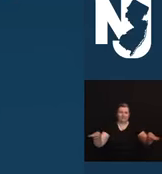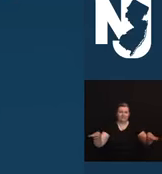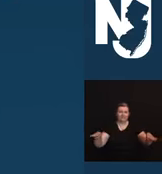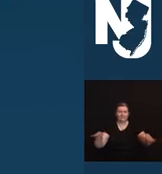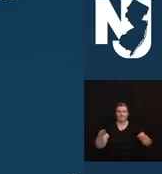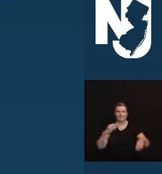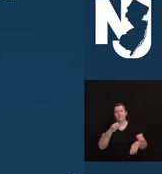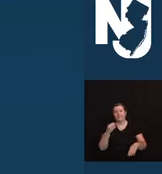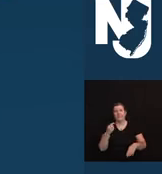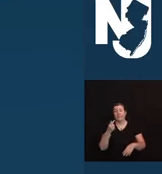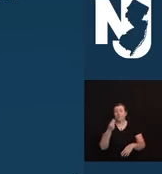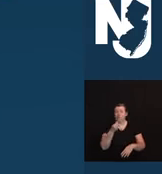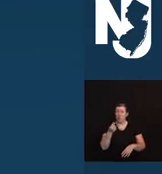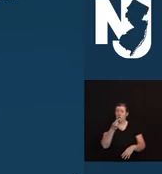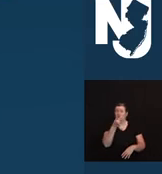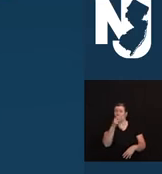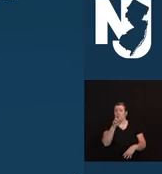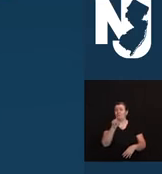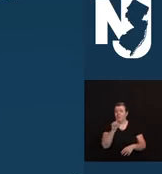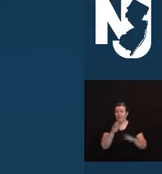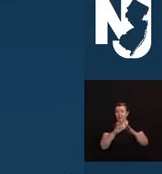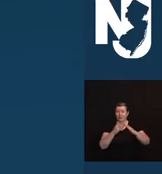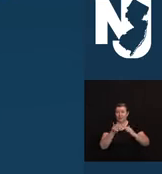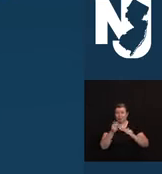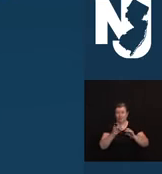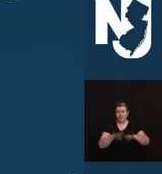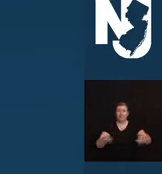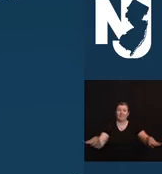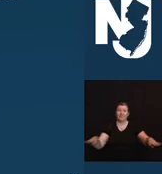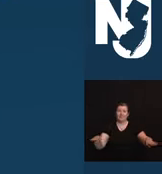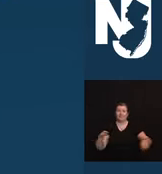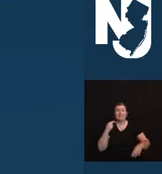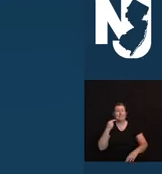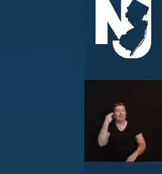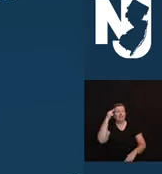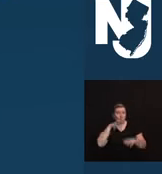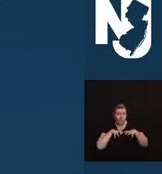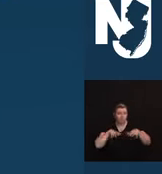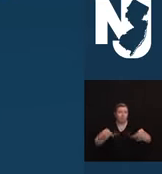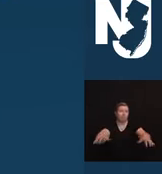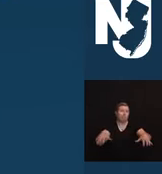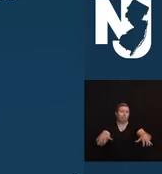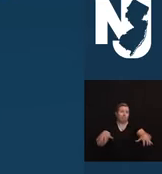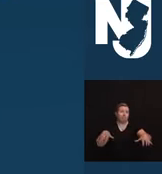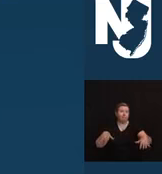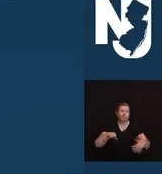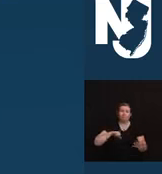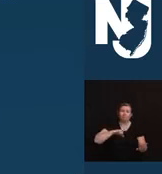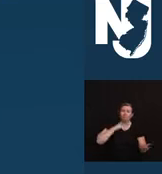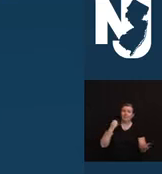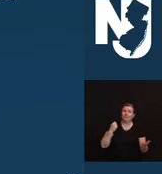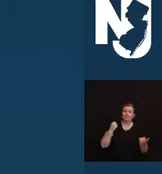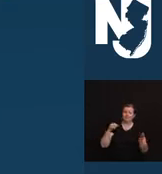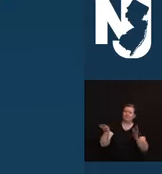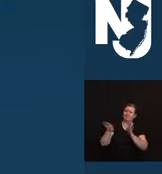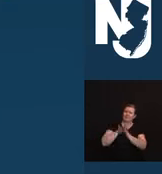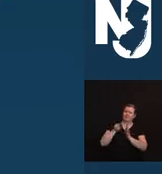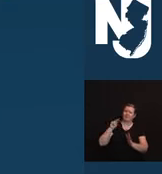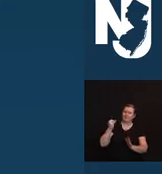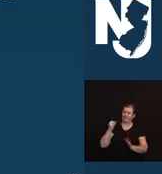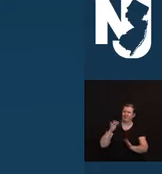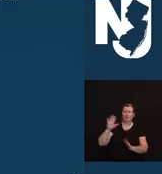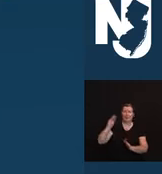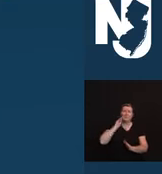and nephews. We are forever honored that Deborah called New Jersey her home, a true woman of valor. May her